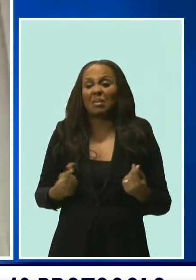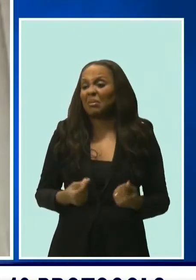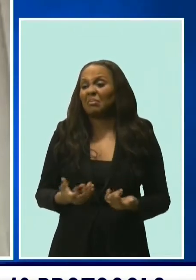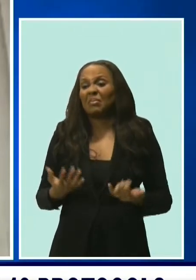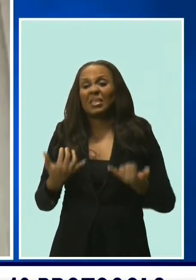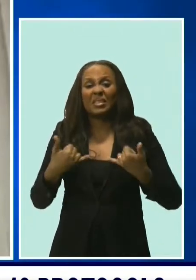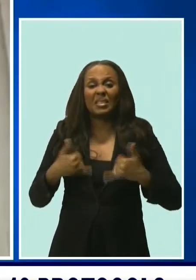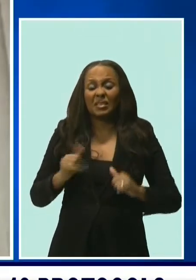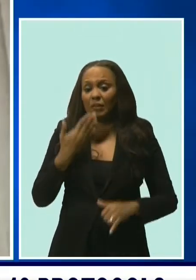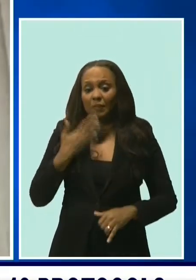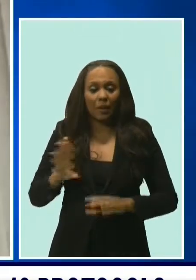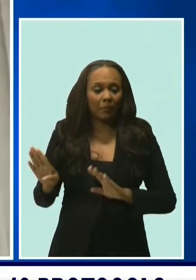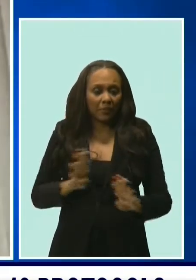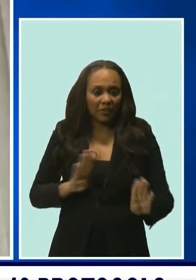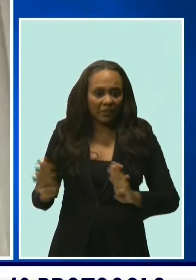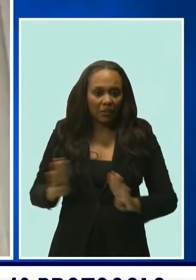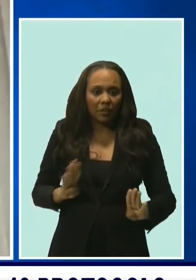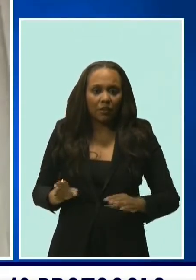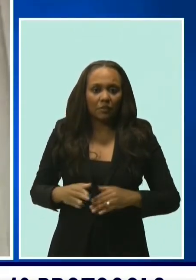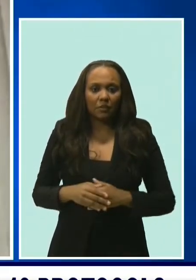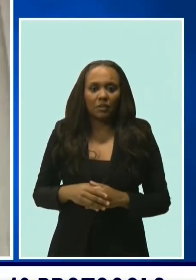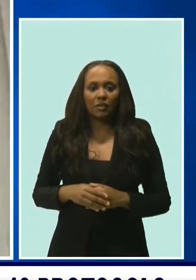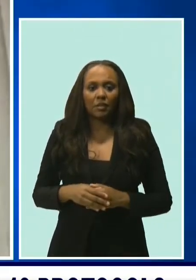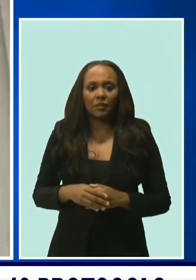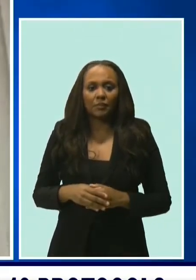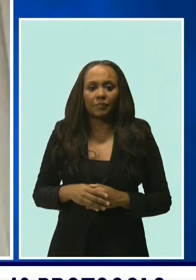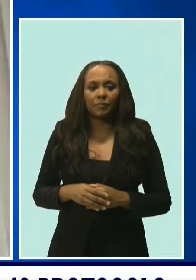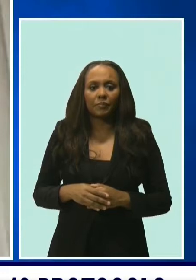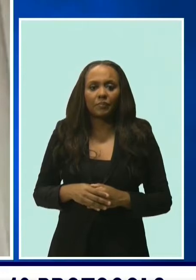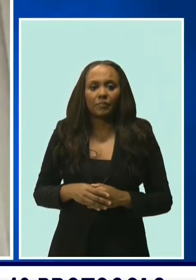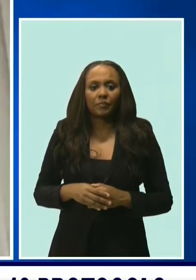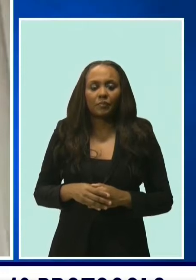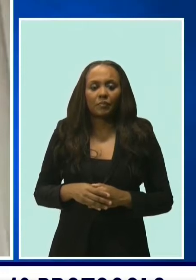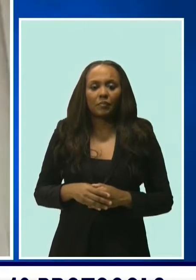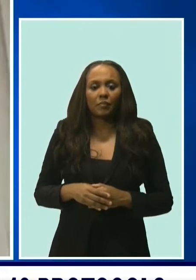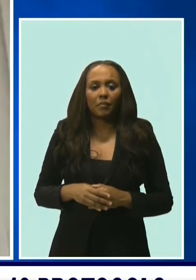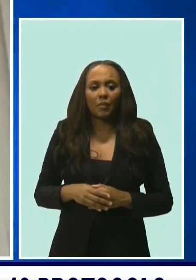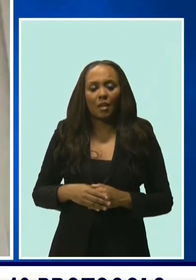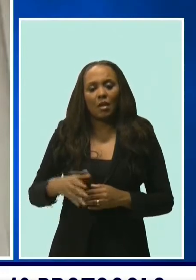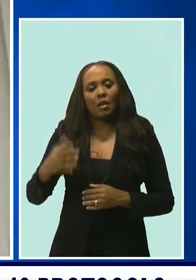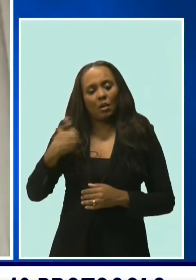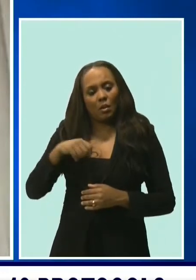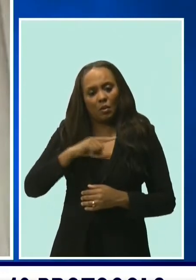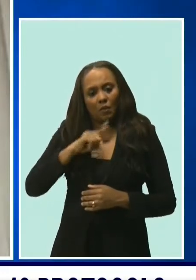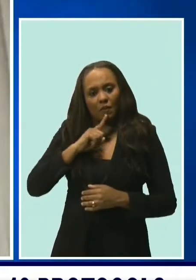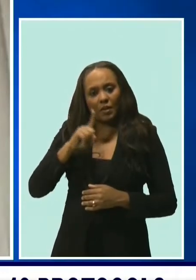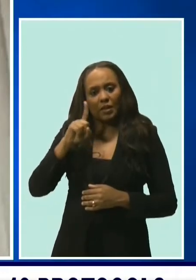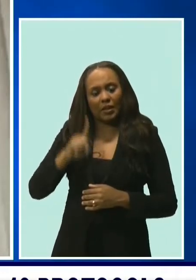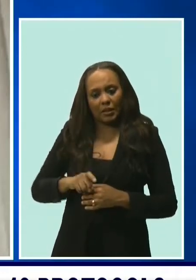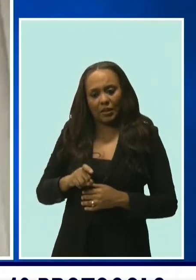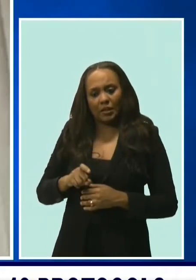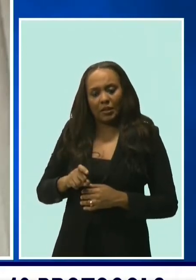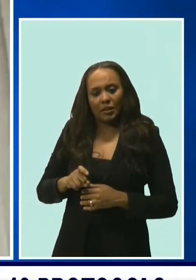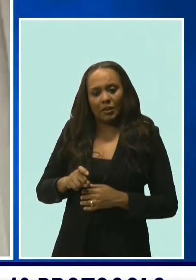who are doing this would stop, and we're going to take all steps legal to get to the bottom of this and prosecute whoever is